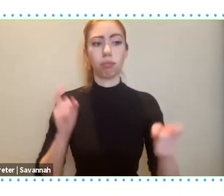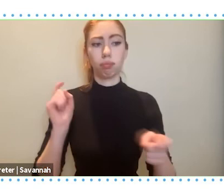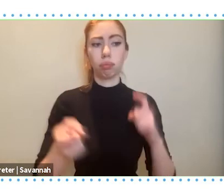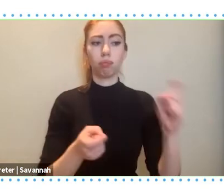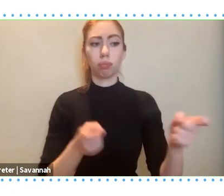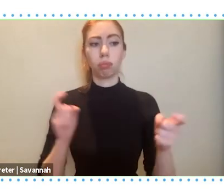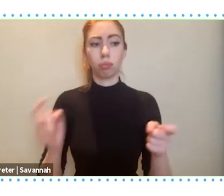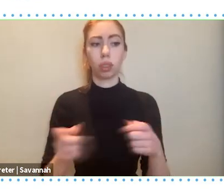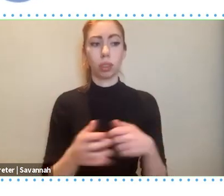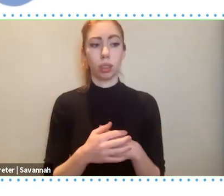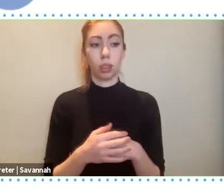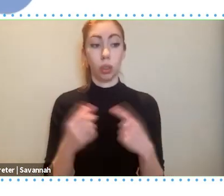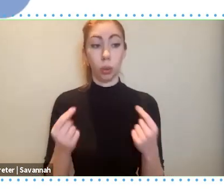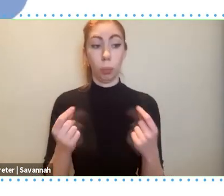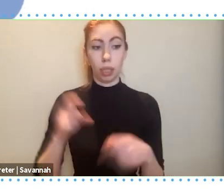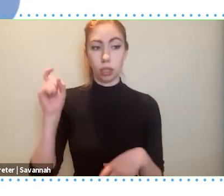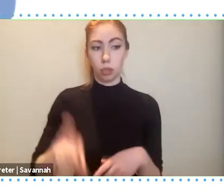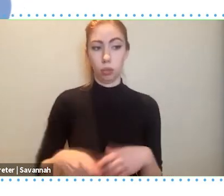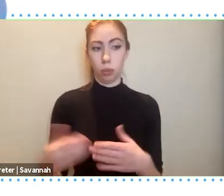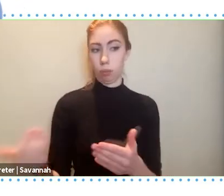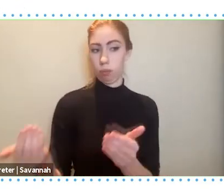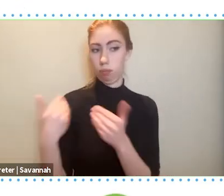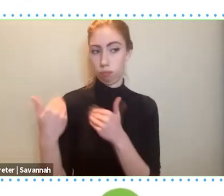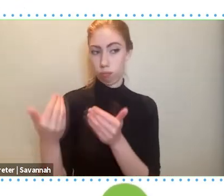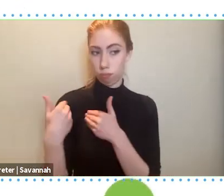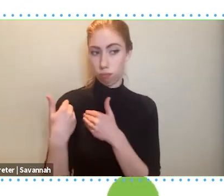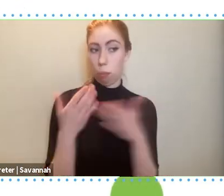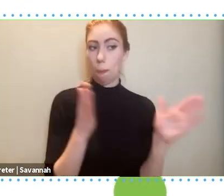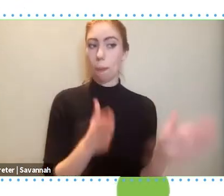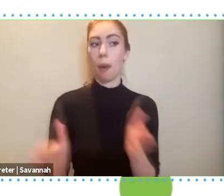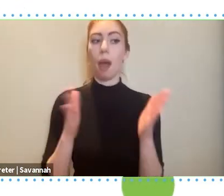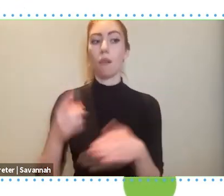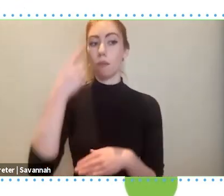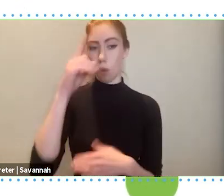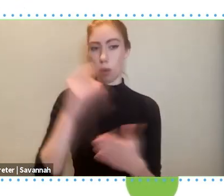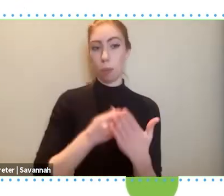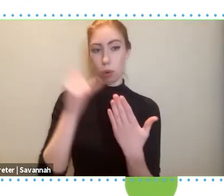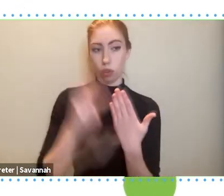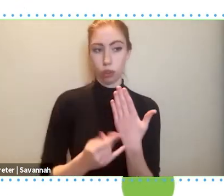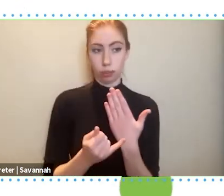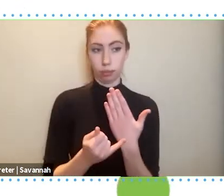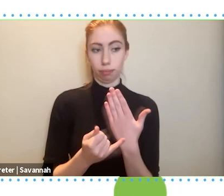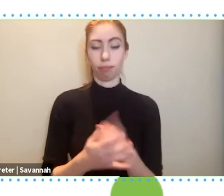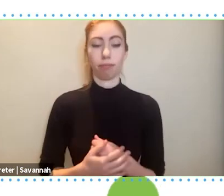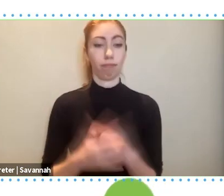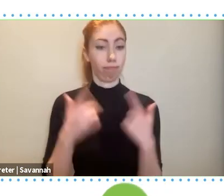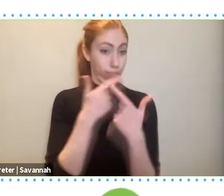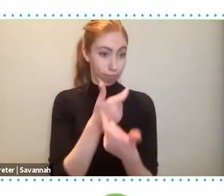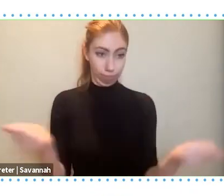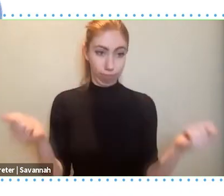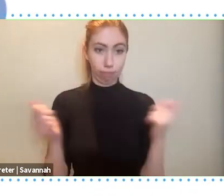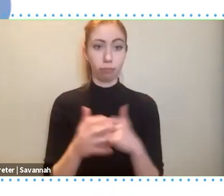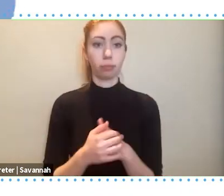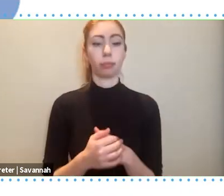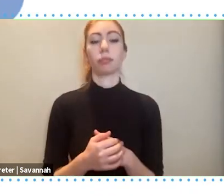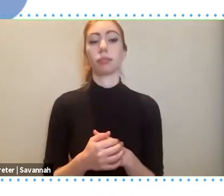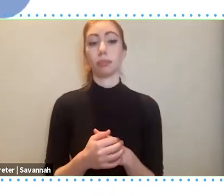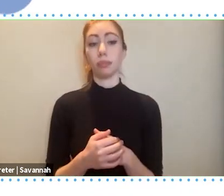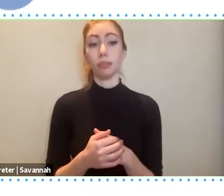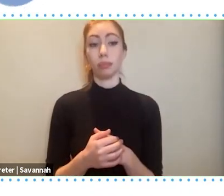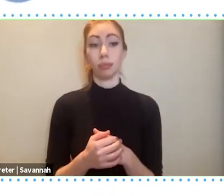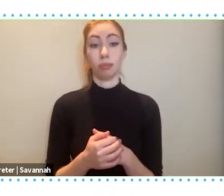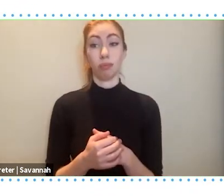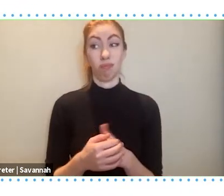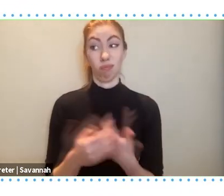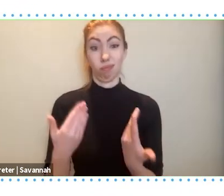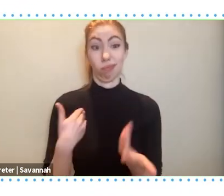accountability framework for your project, whatever is appropriate for what you're doing. And in a lot of cases, I know for a fact